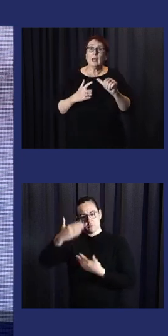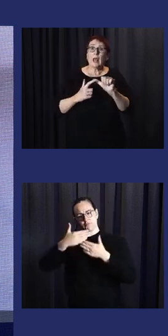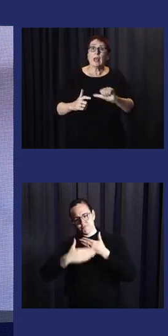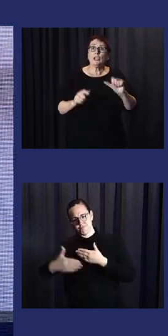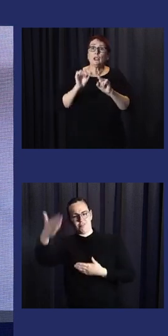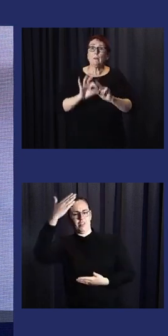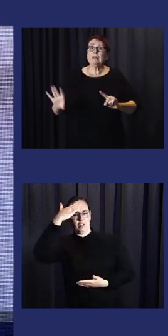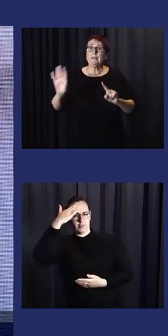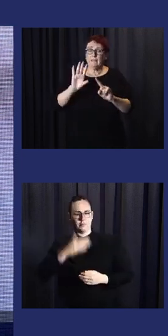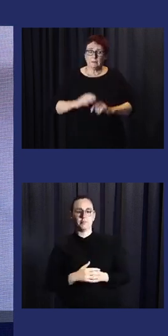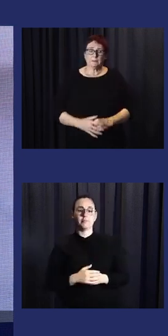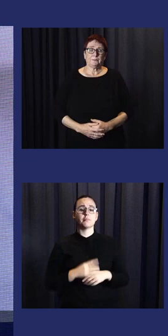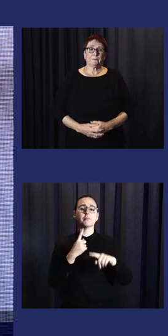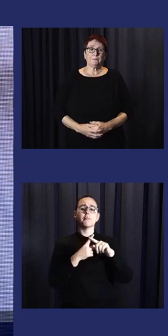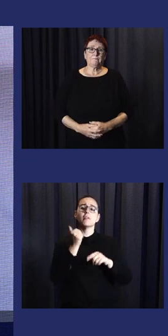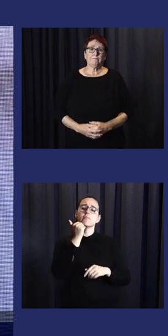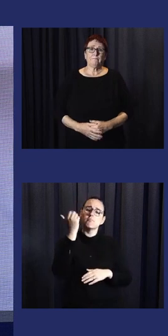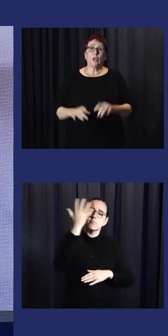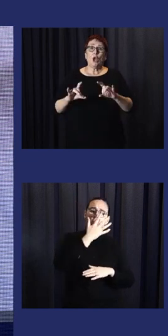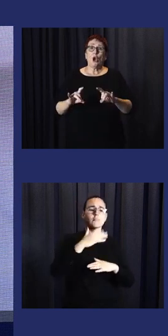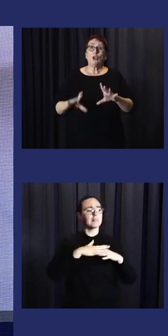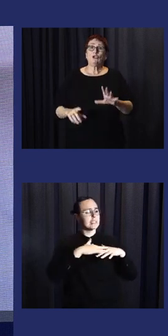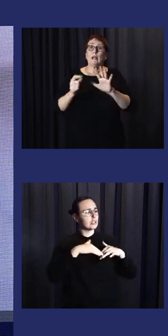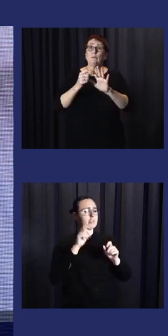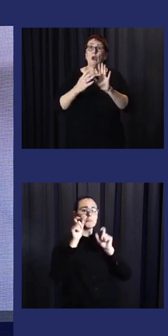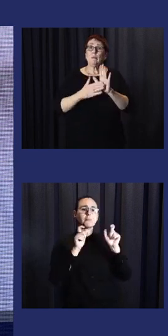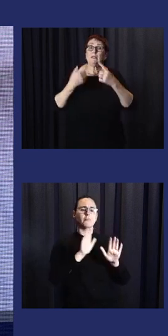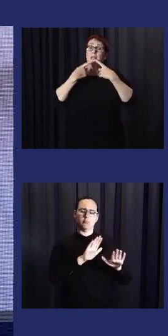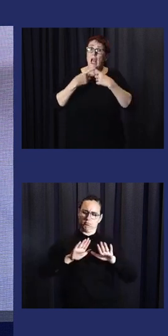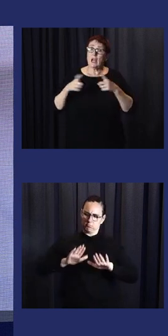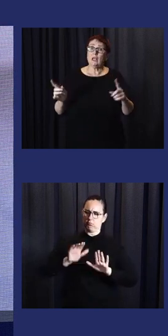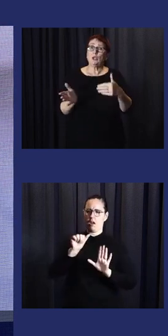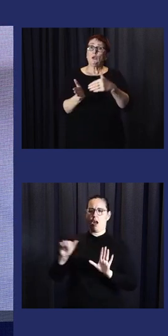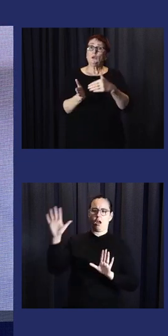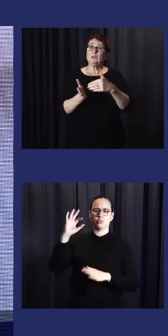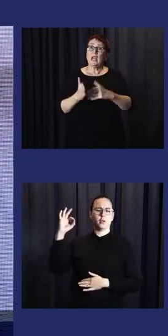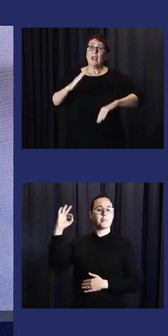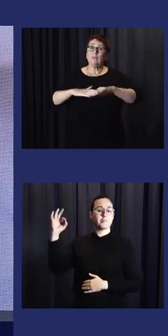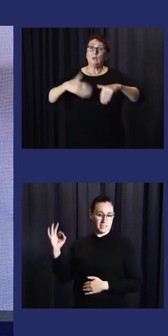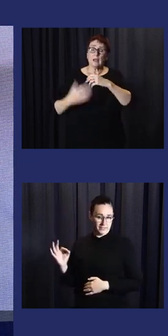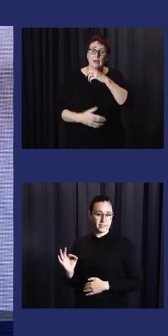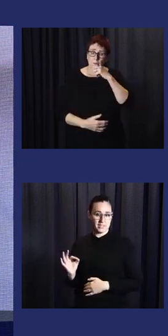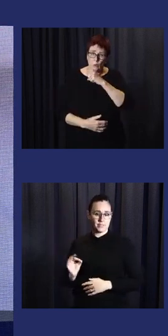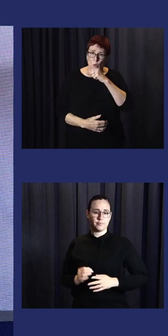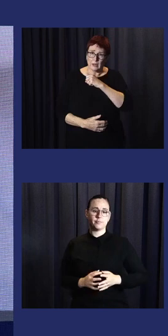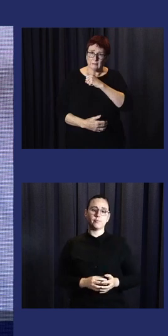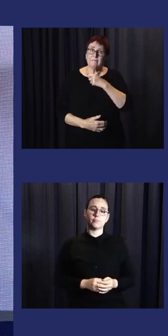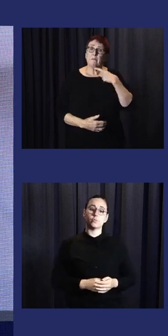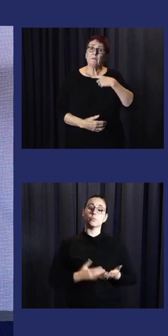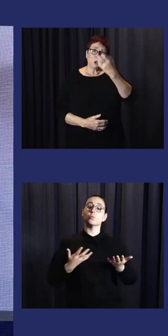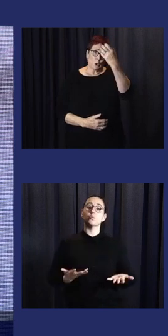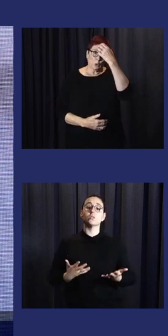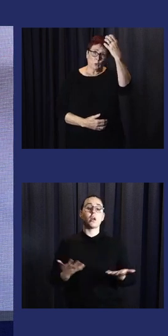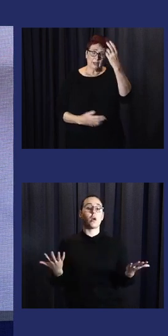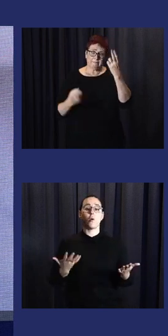region. The Australian Prime Minister's announced that today is a national day of mourning in relation to the death of Her Majesty